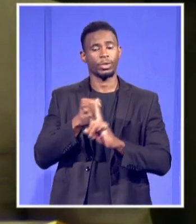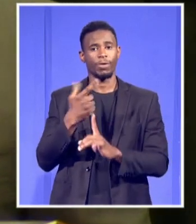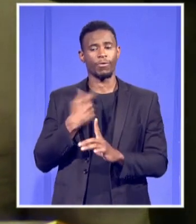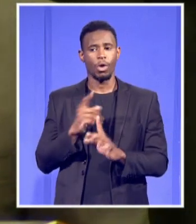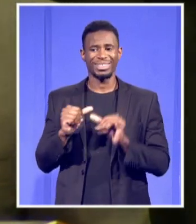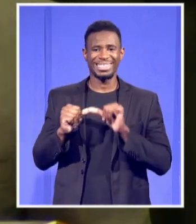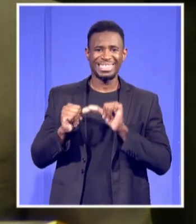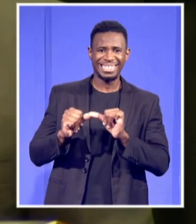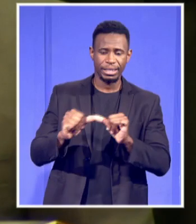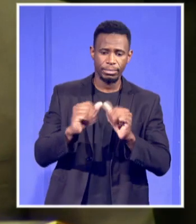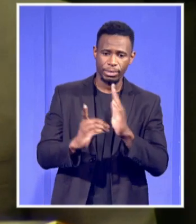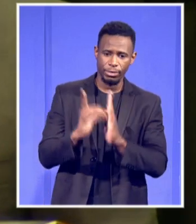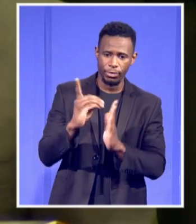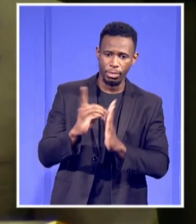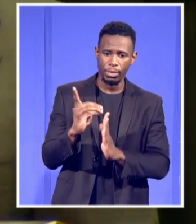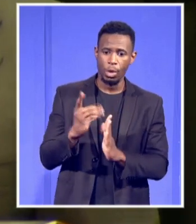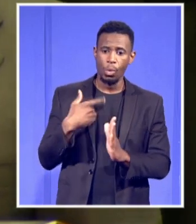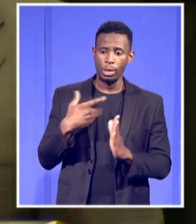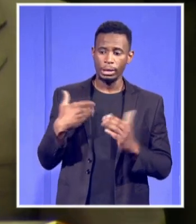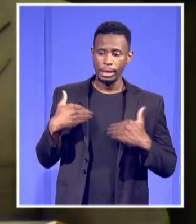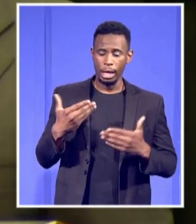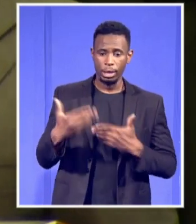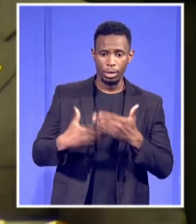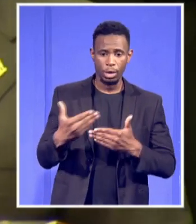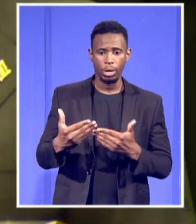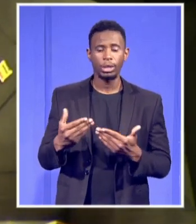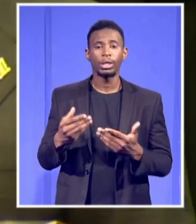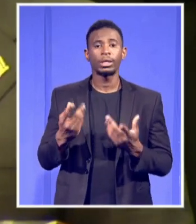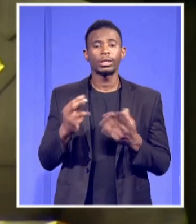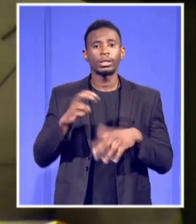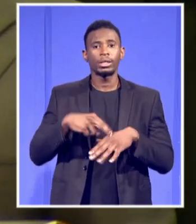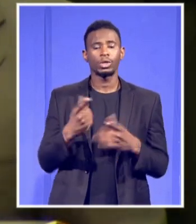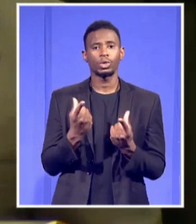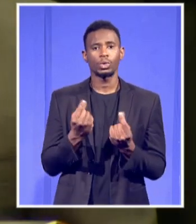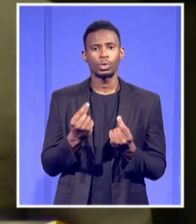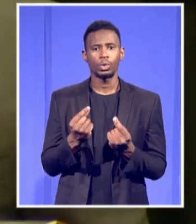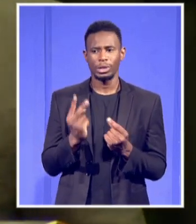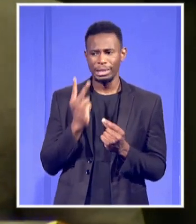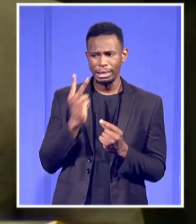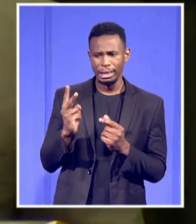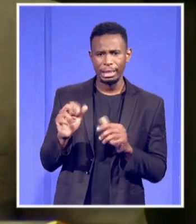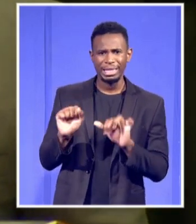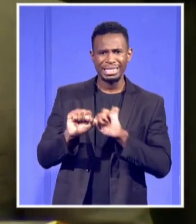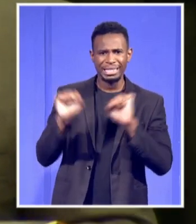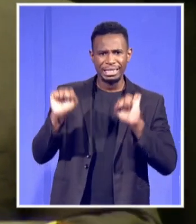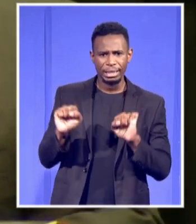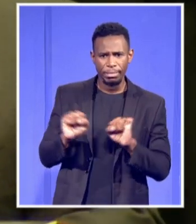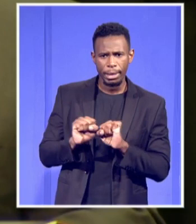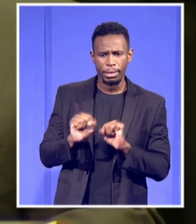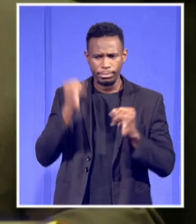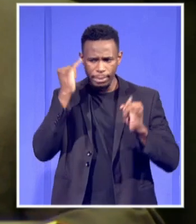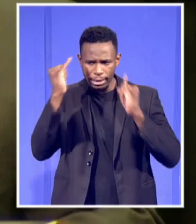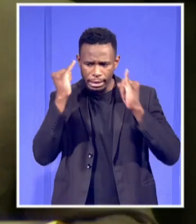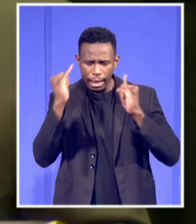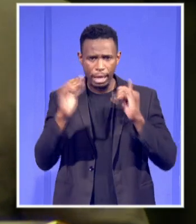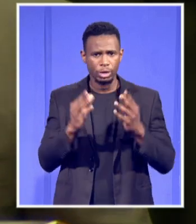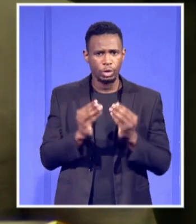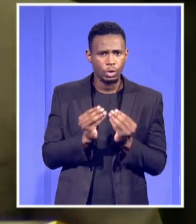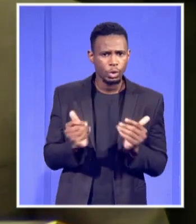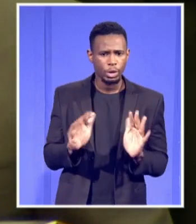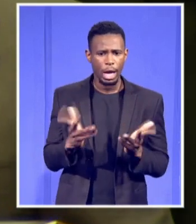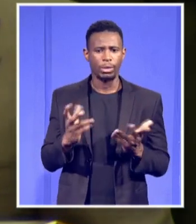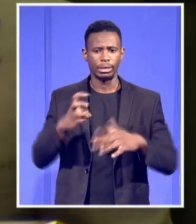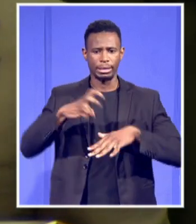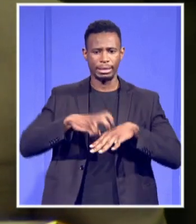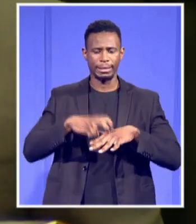be a catalyst if we capture and disseminate systemic solutions. These can